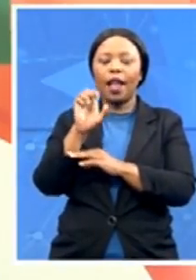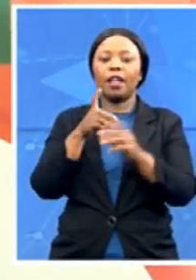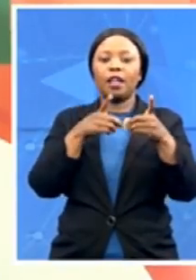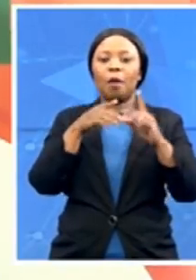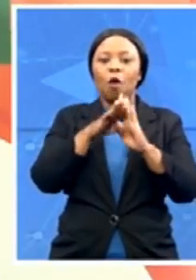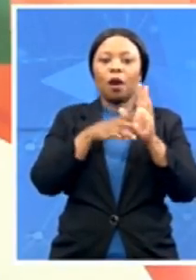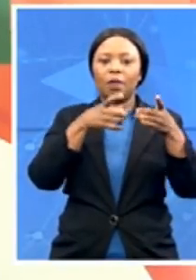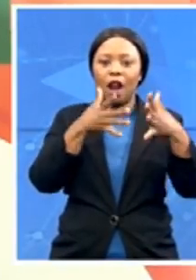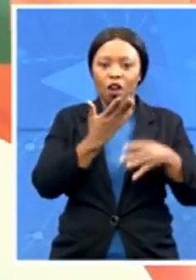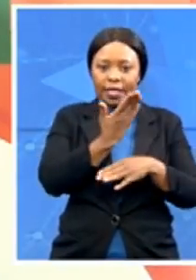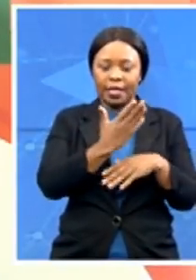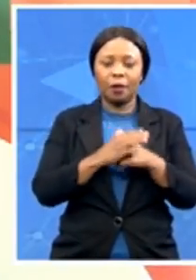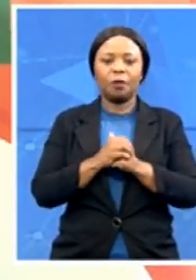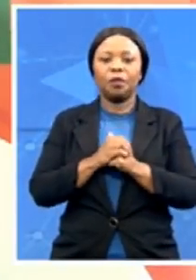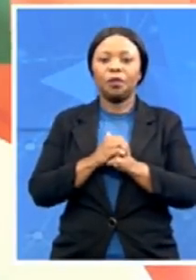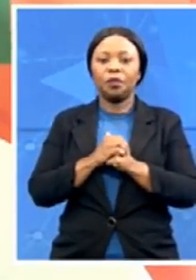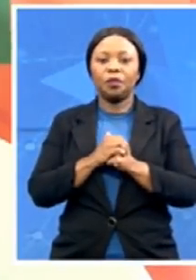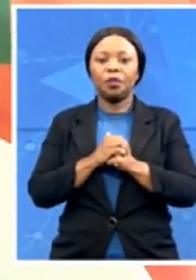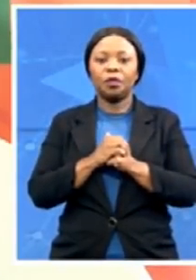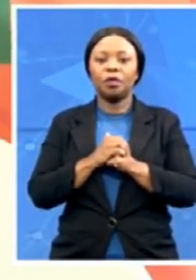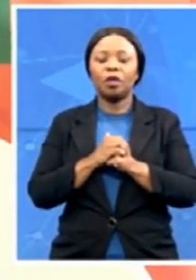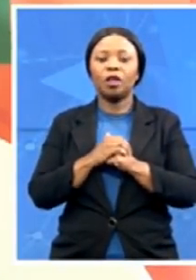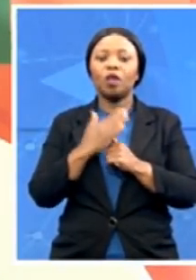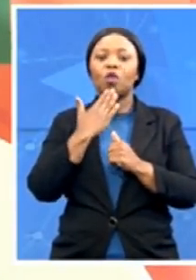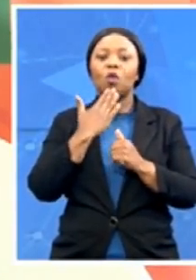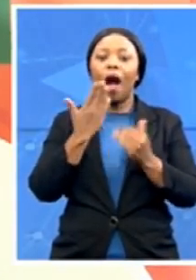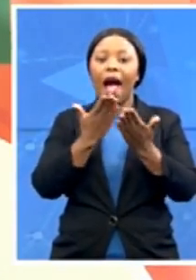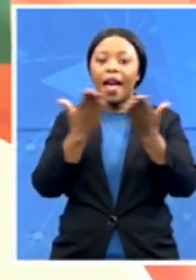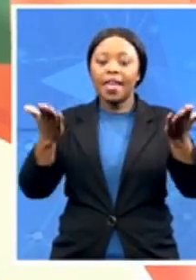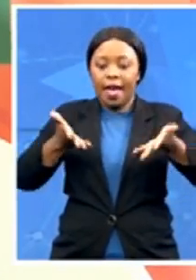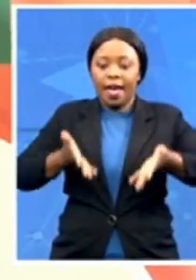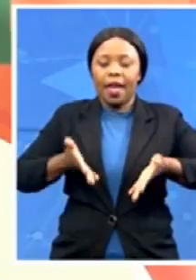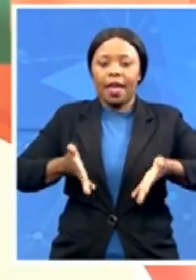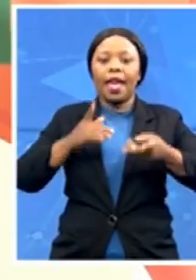those here present and those watching at home,